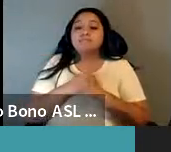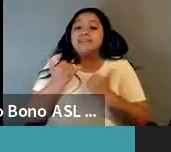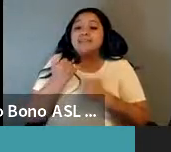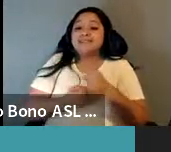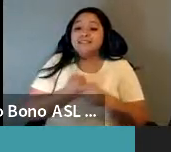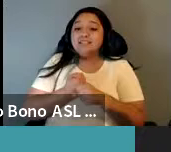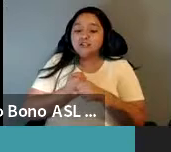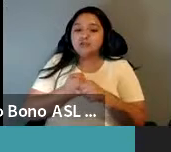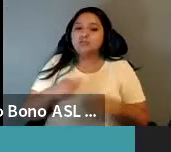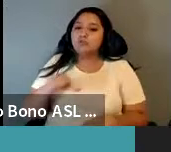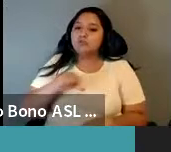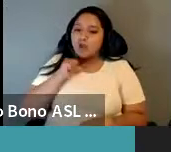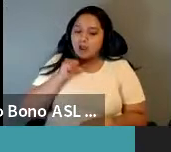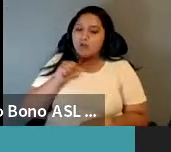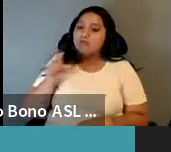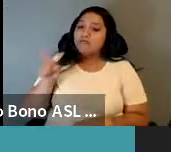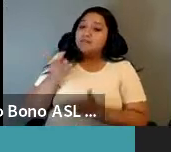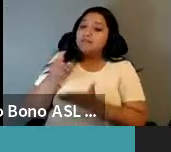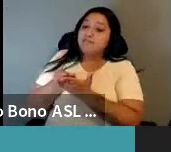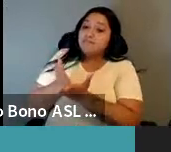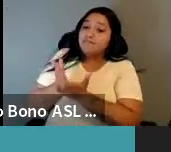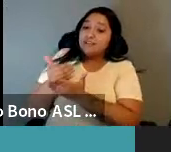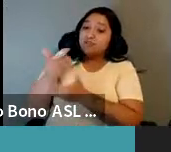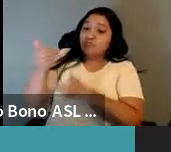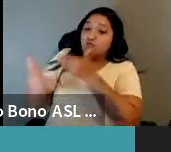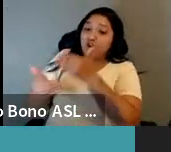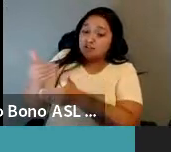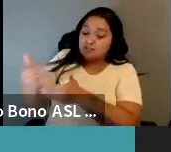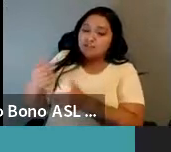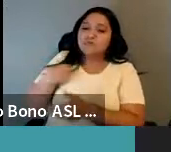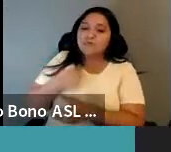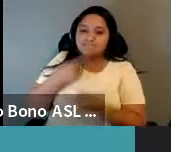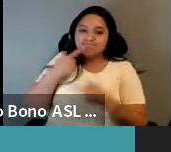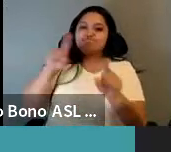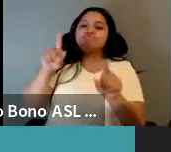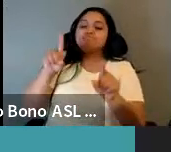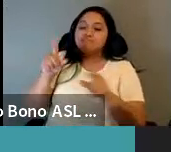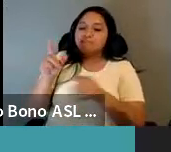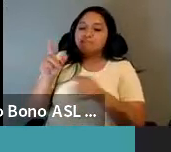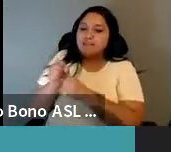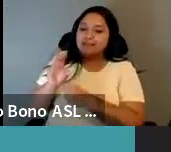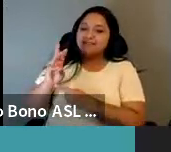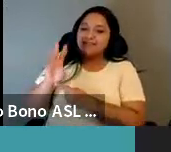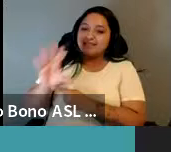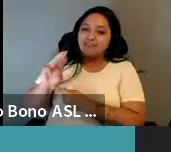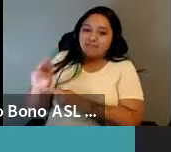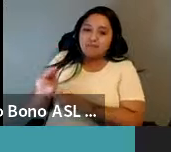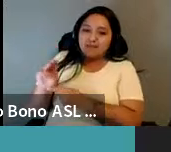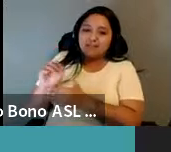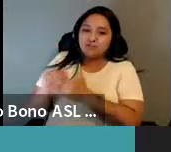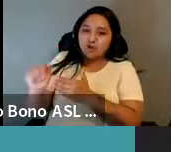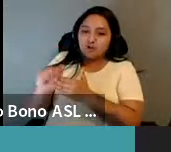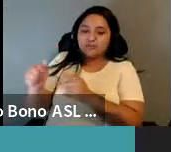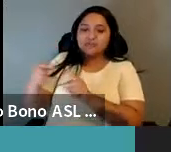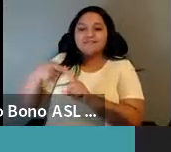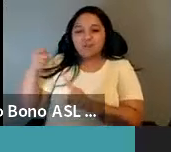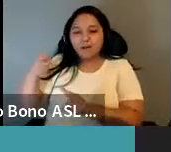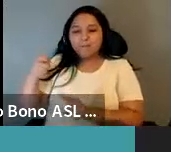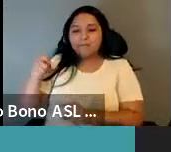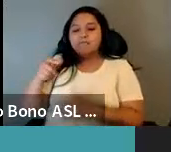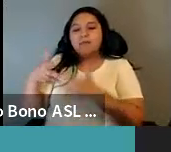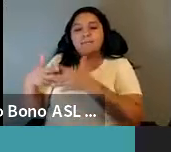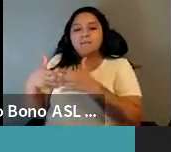proud that in the budget process, we were able to secure $65 million in American Rescue Plan